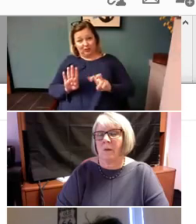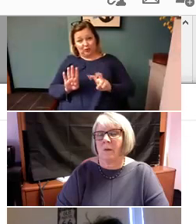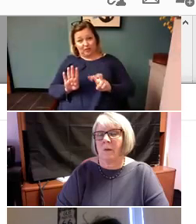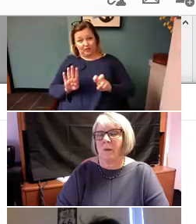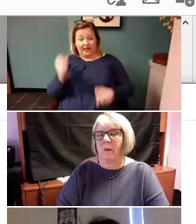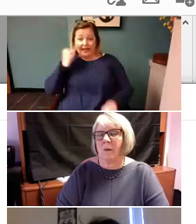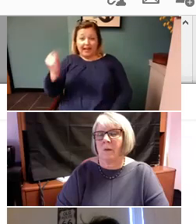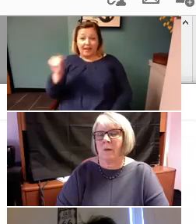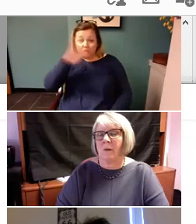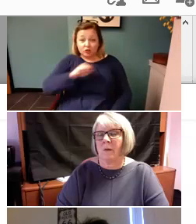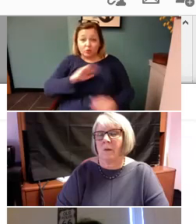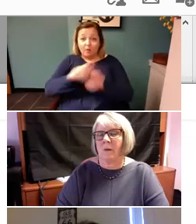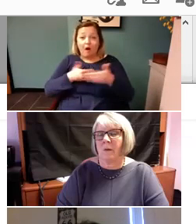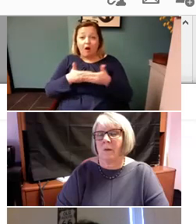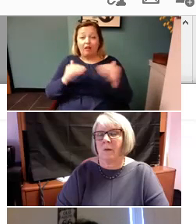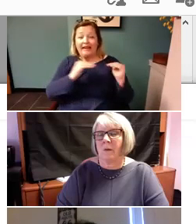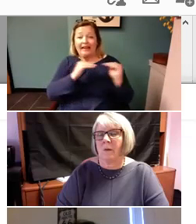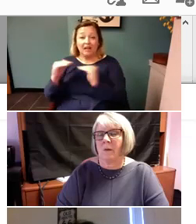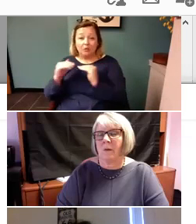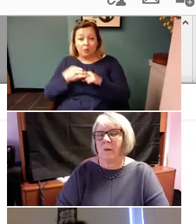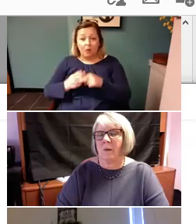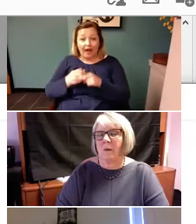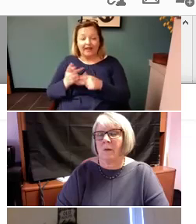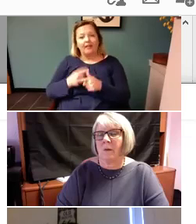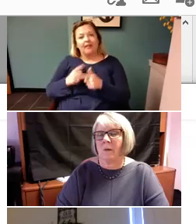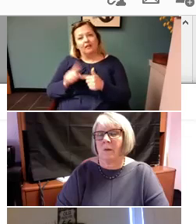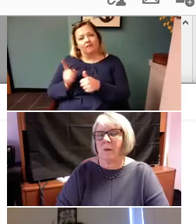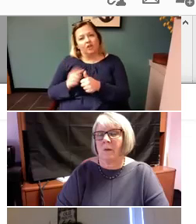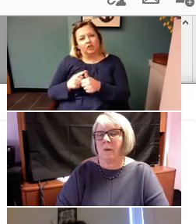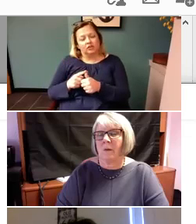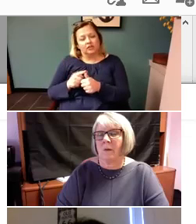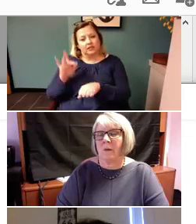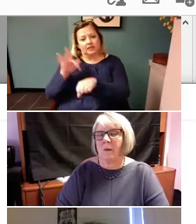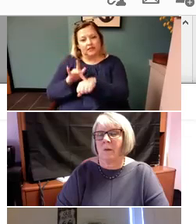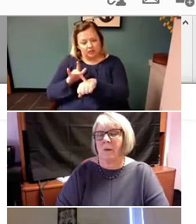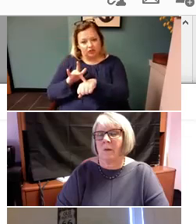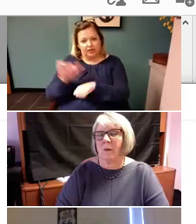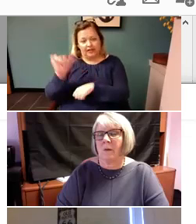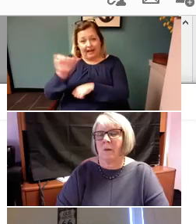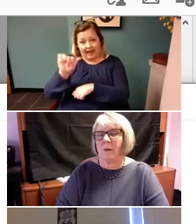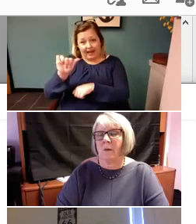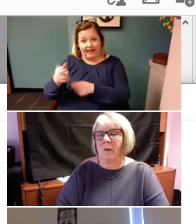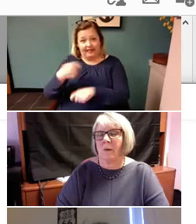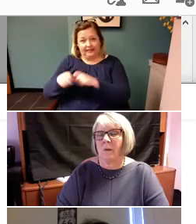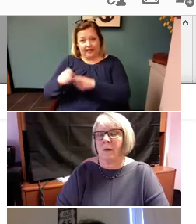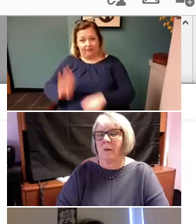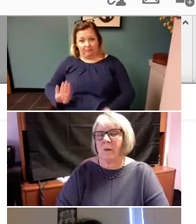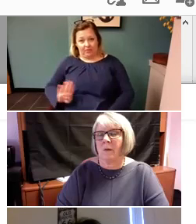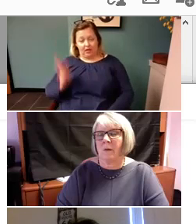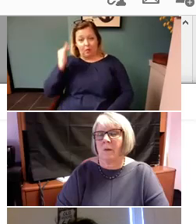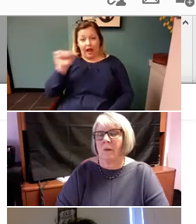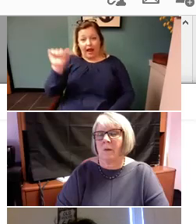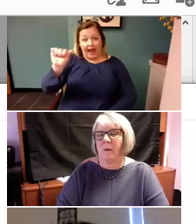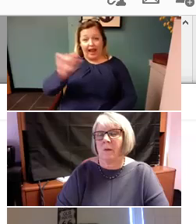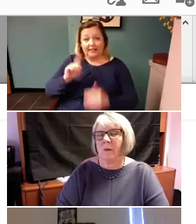to explore A first instead of B, right? Because A is closer to S than B. So in that scenario, we